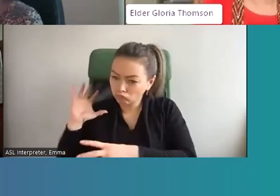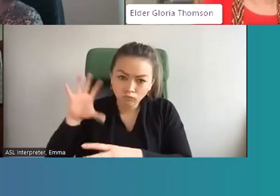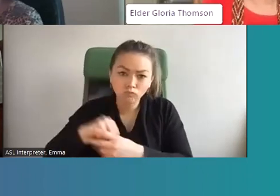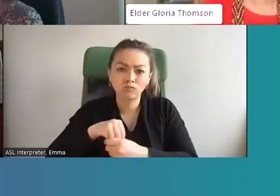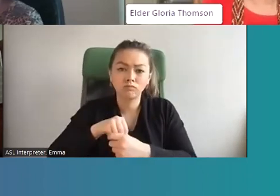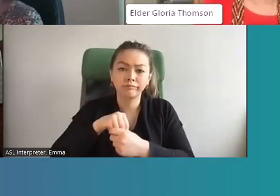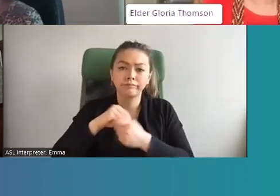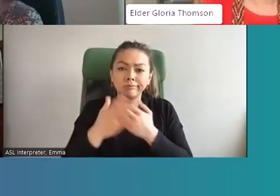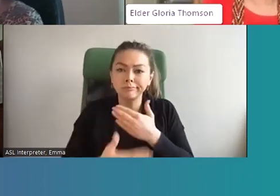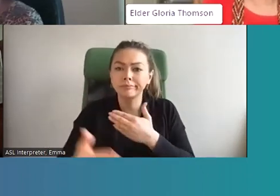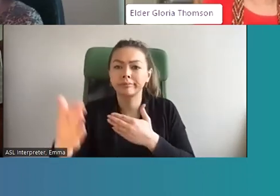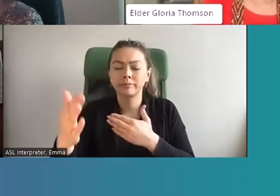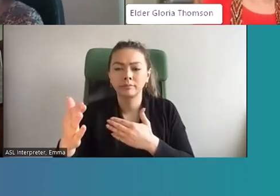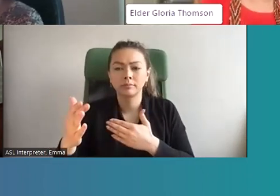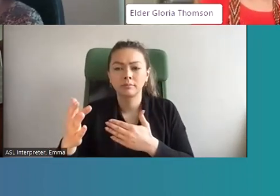get our gratitude.